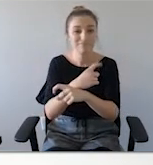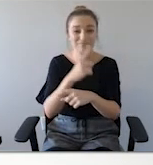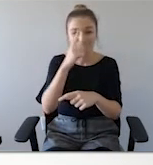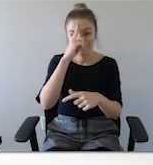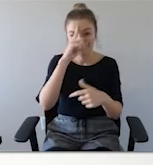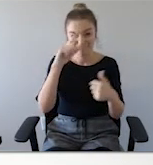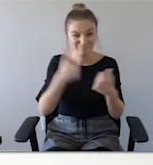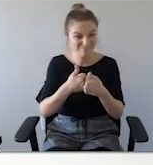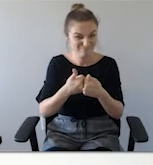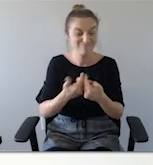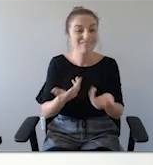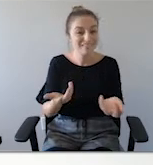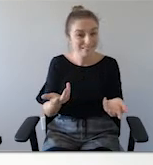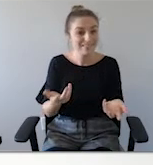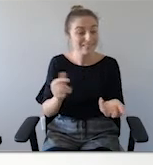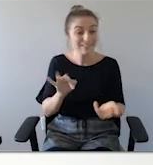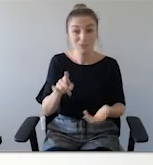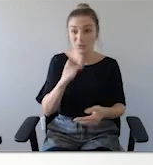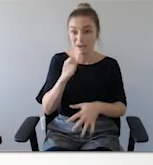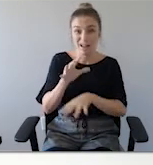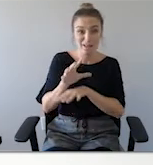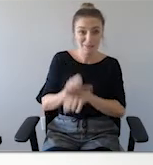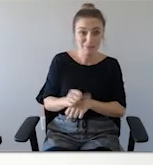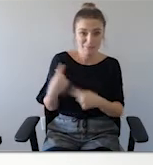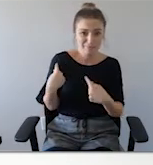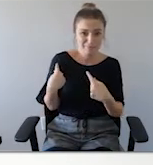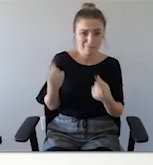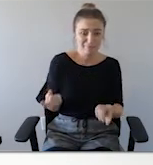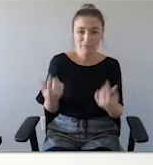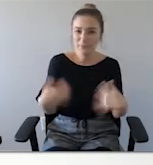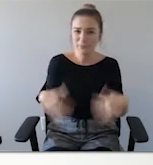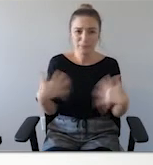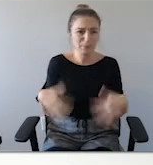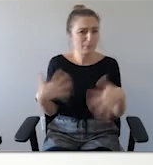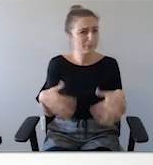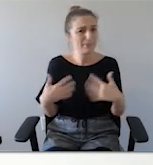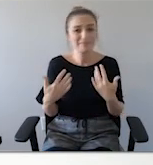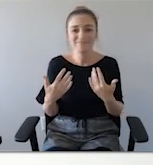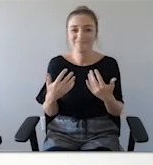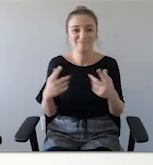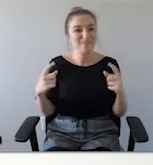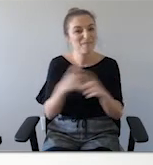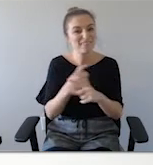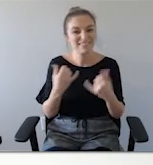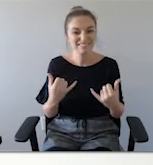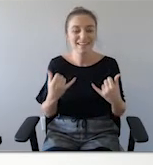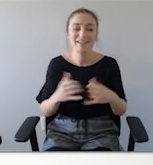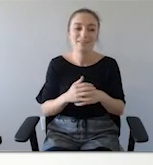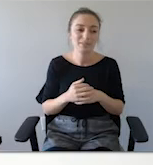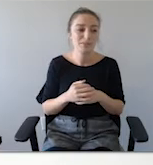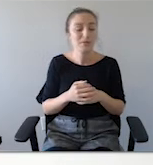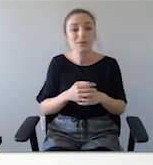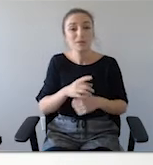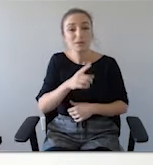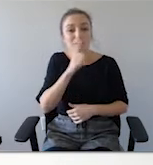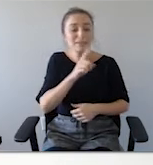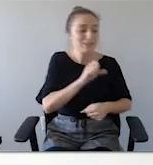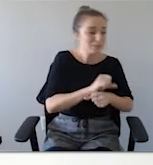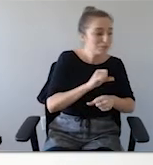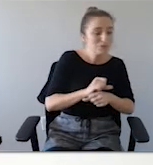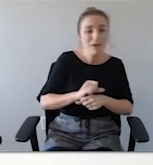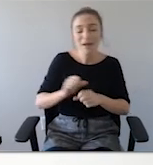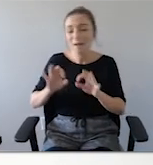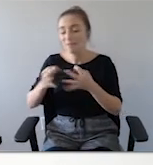that, can really be a huge challenge and make both sides suffer a little bit, both your job, your